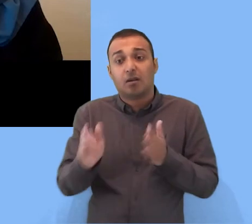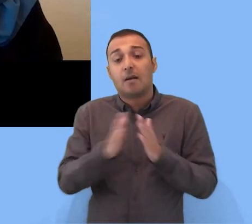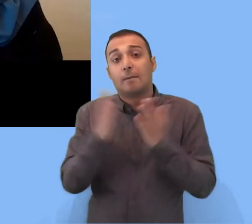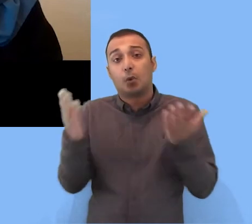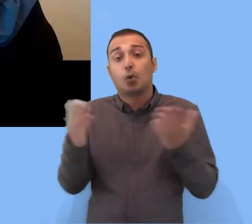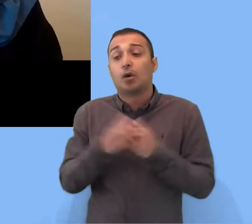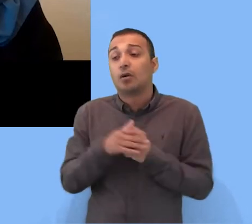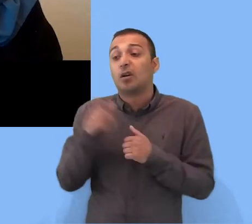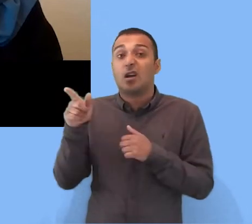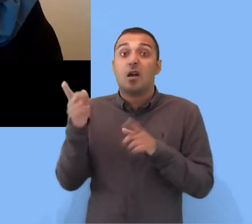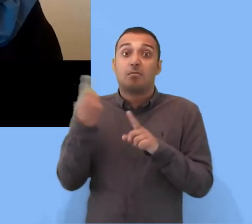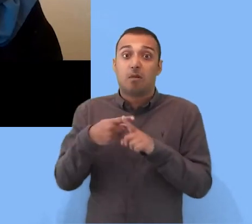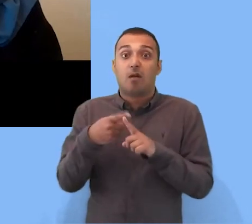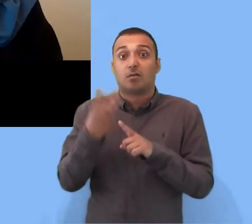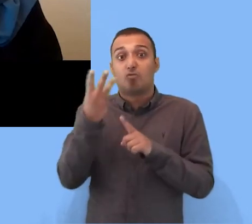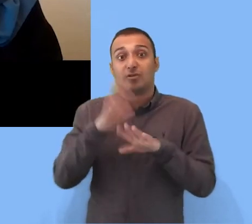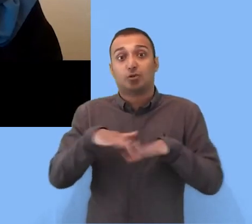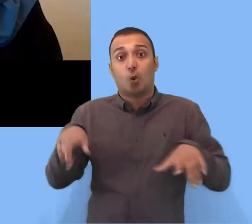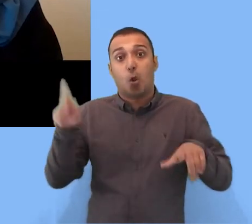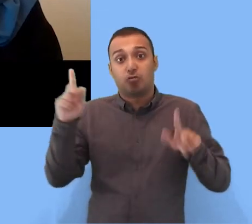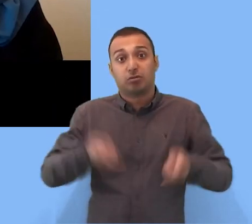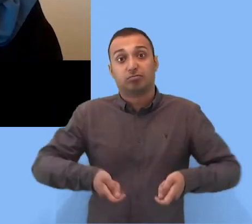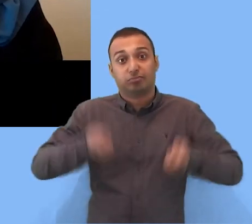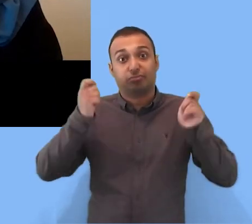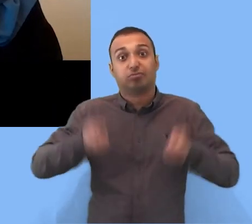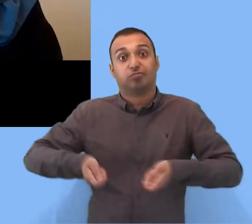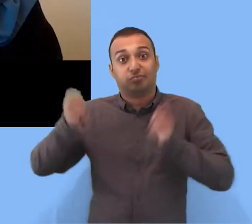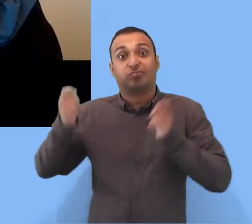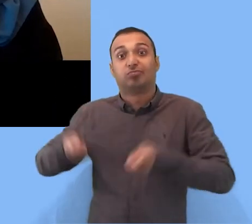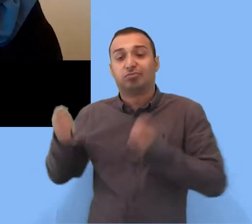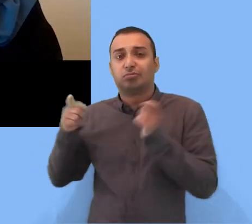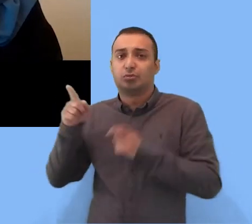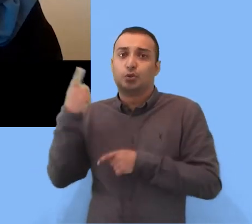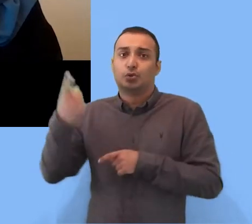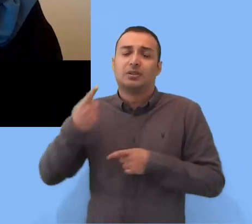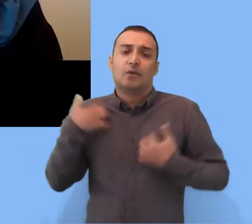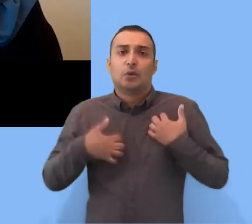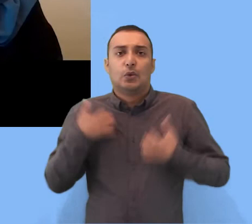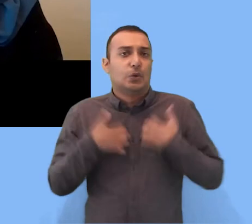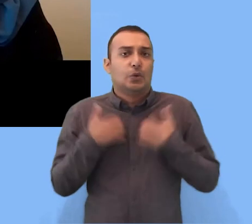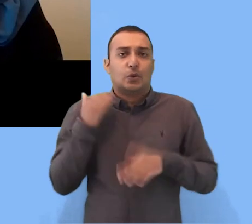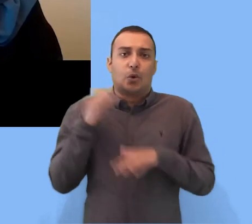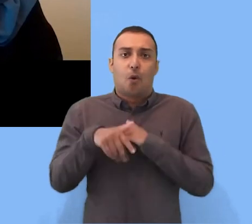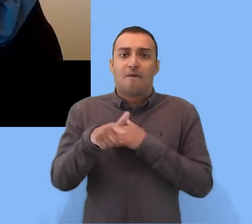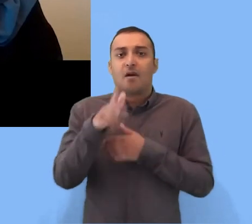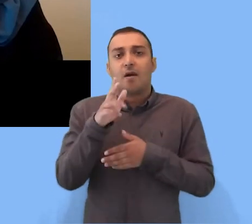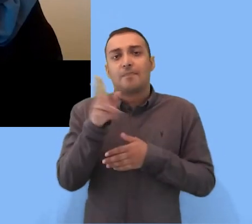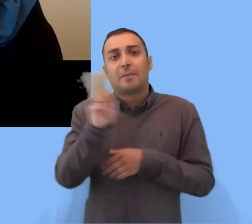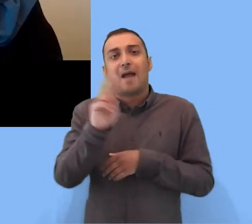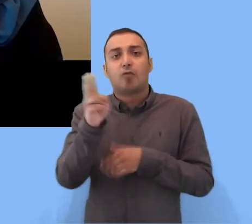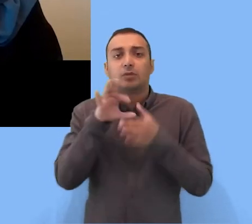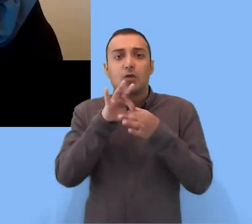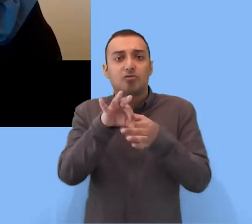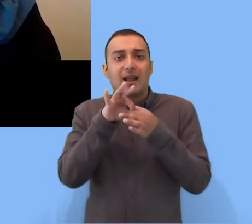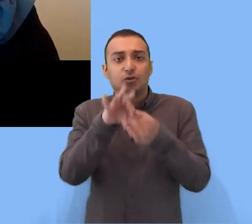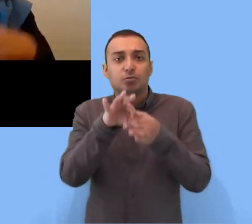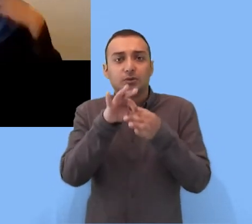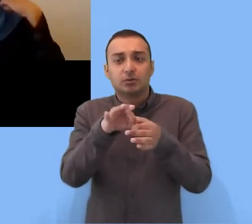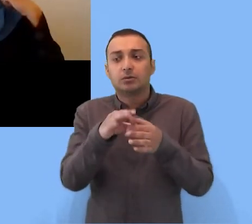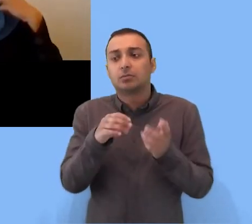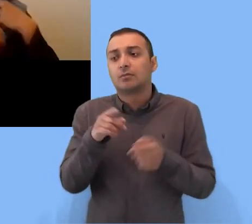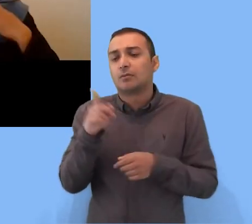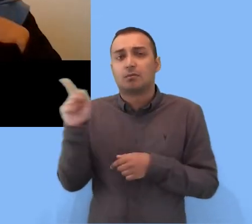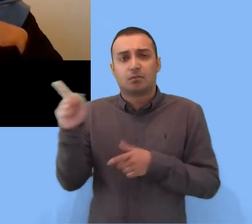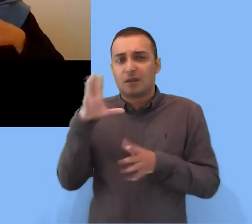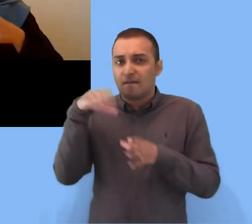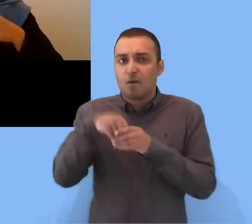raising her 3 children. She has a keen interest in parental engagement and has served widely within the voluntary sector. She's been